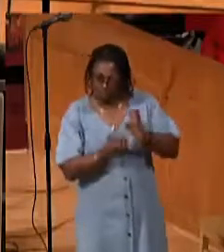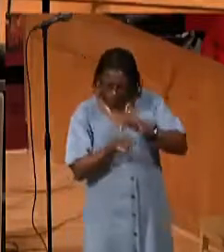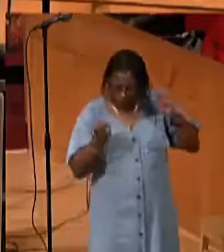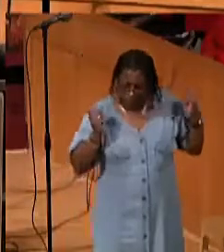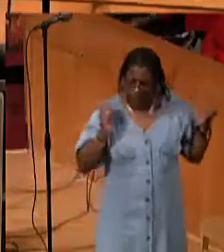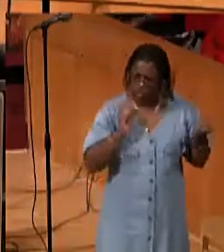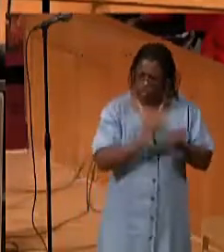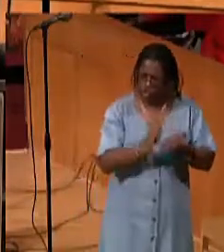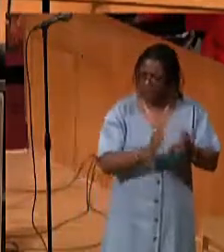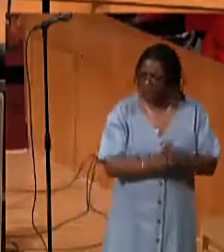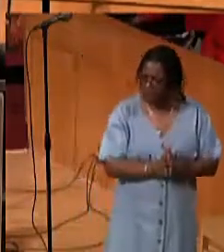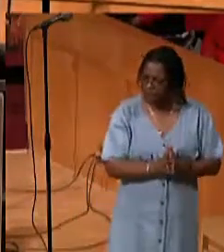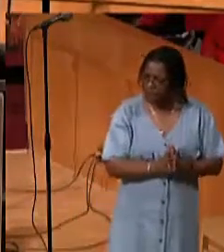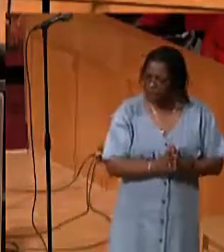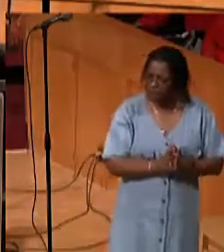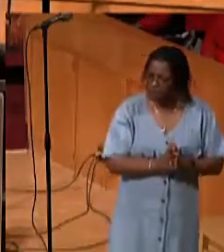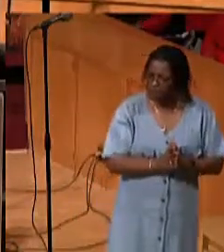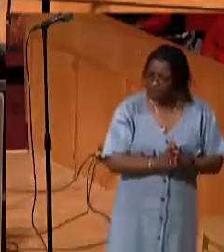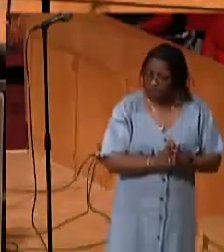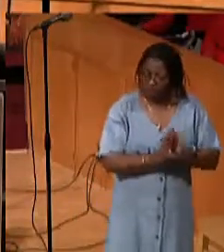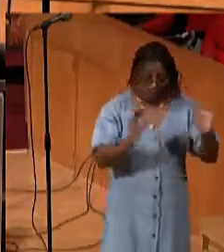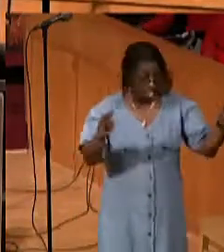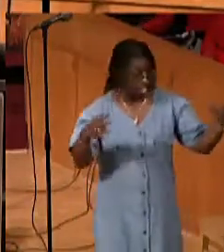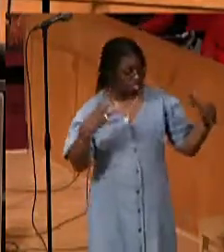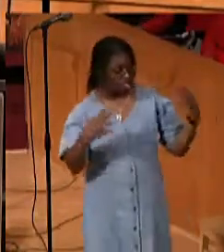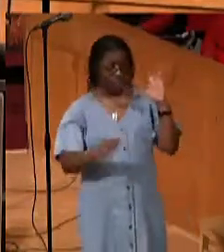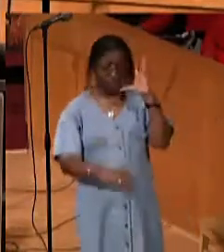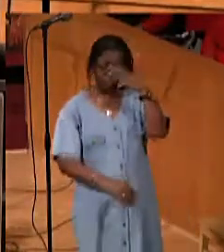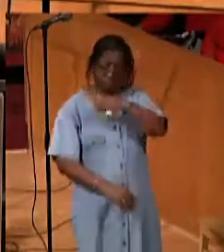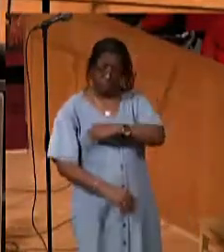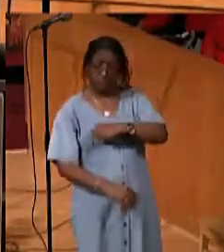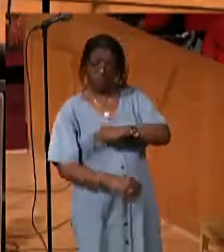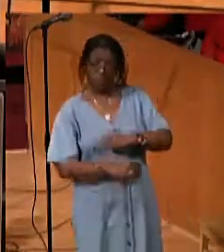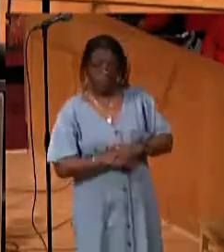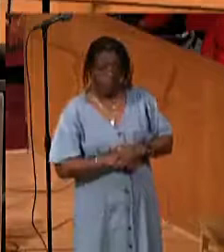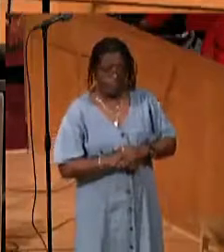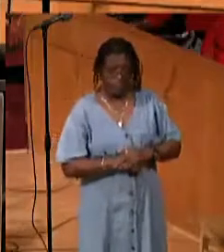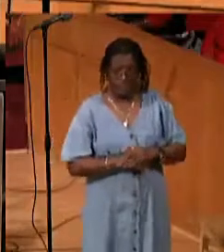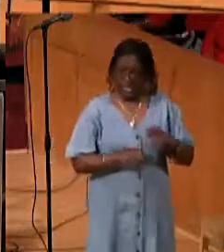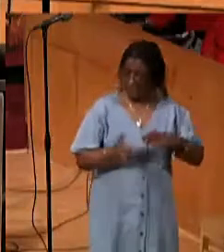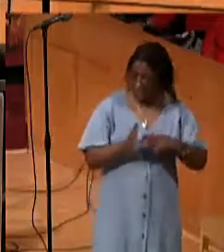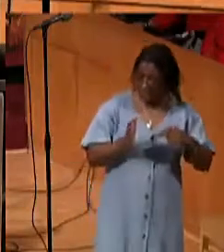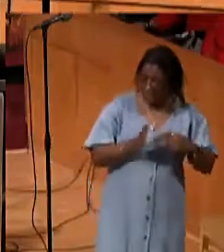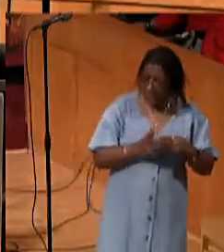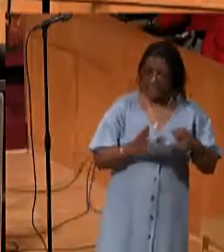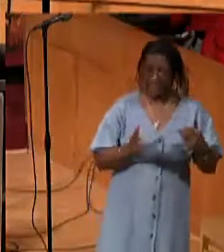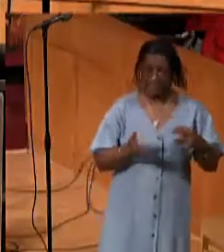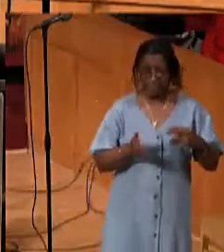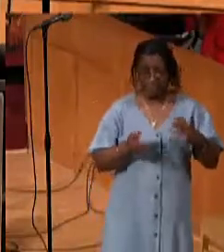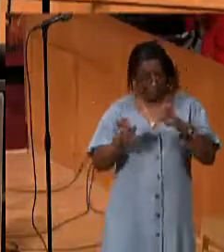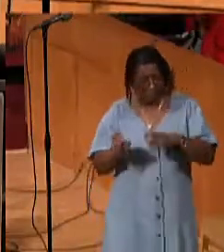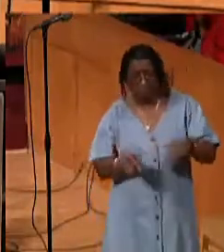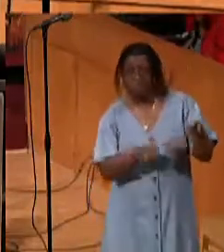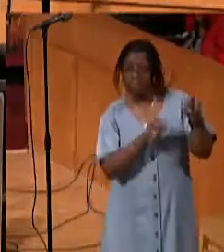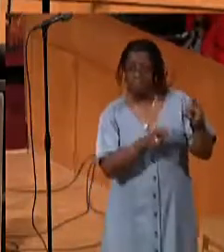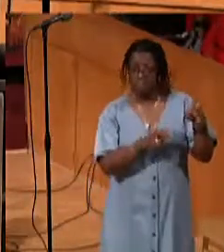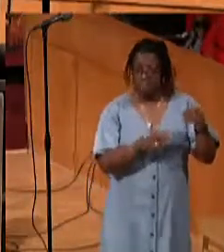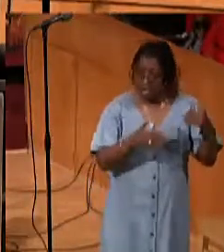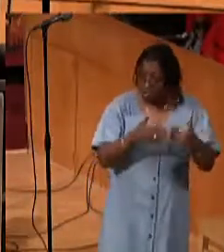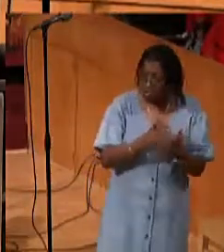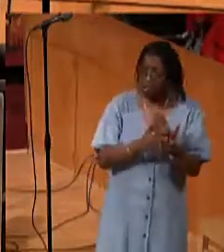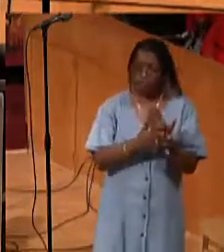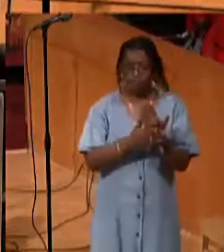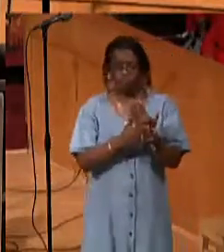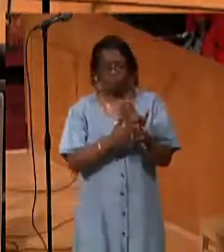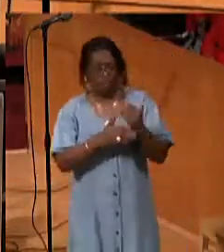here? Amen. Y'all looking at me strange when we talk about transformation. What does that mean? Amen. Because to have a new way of